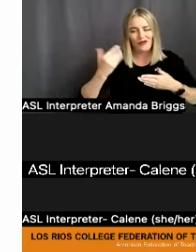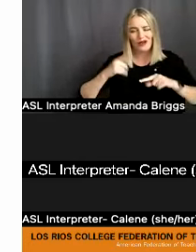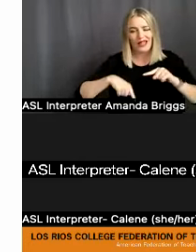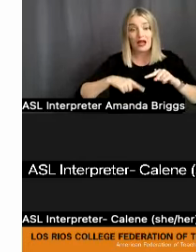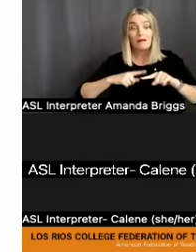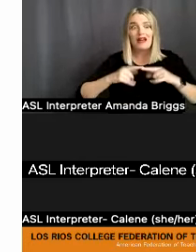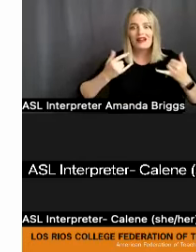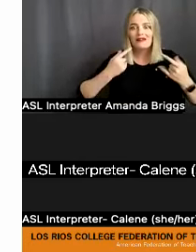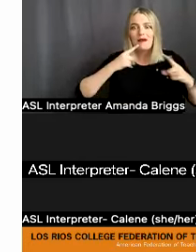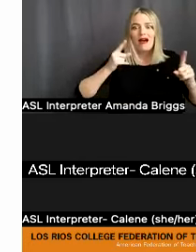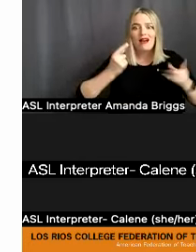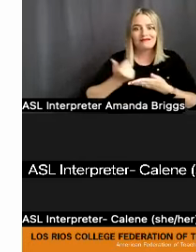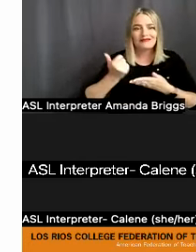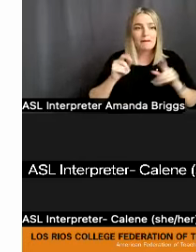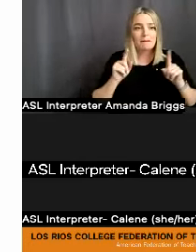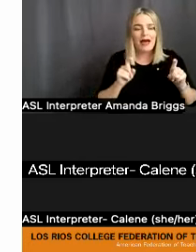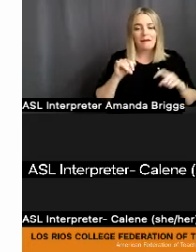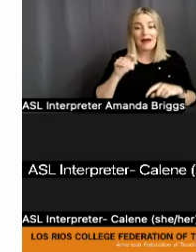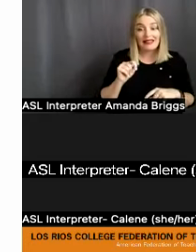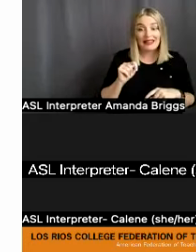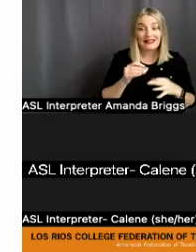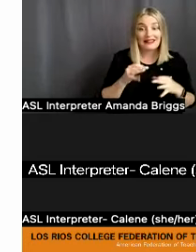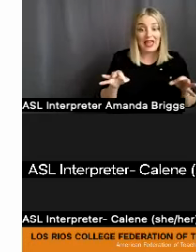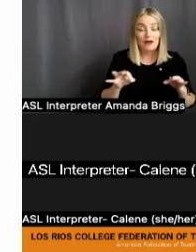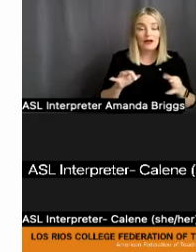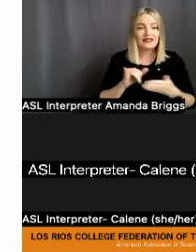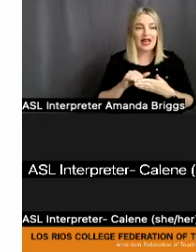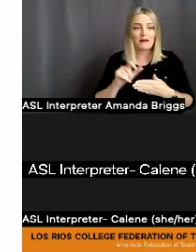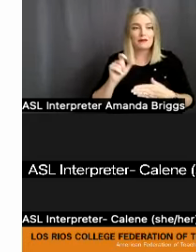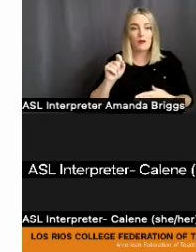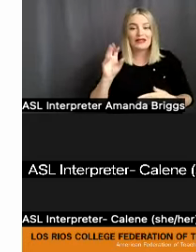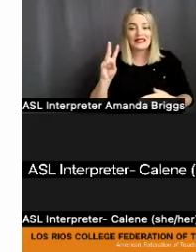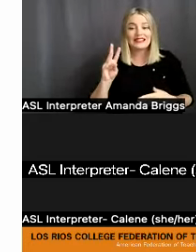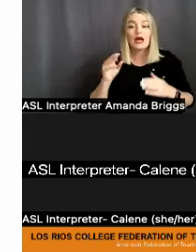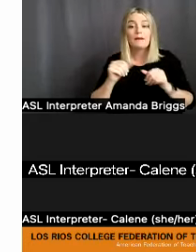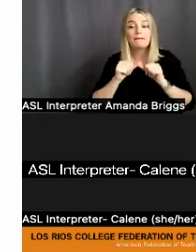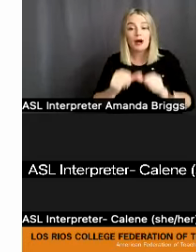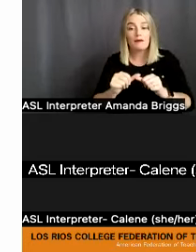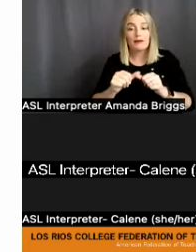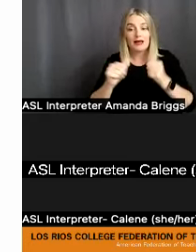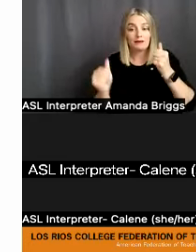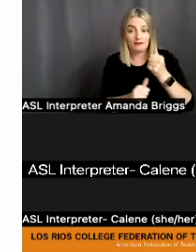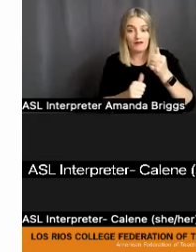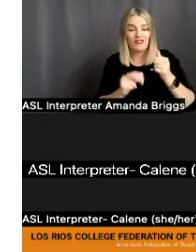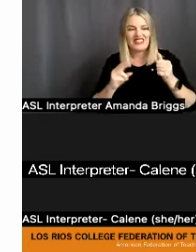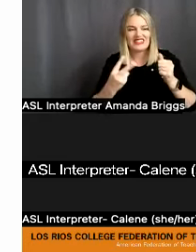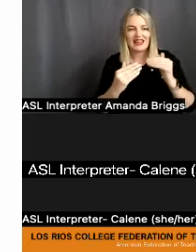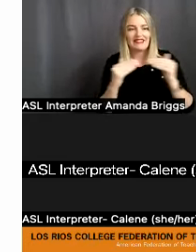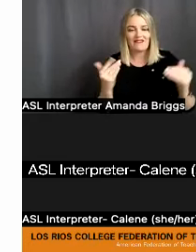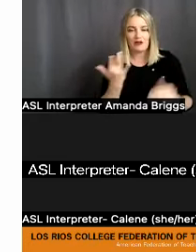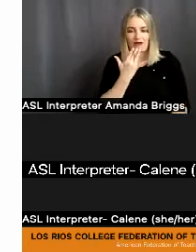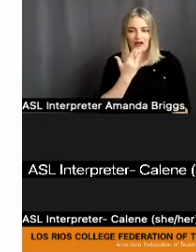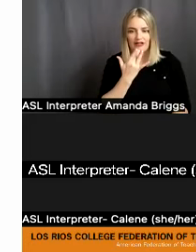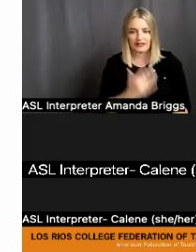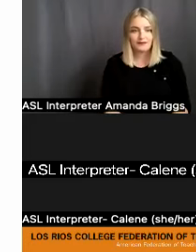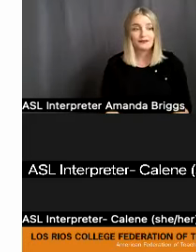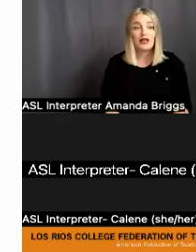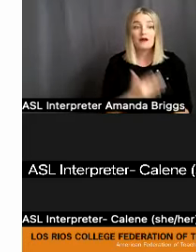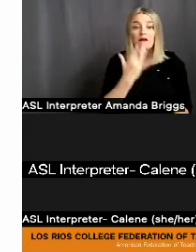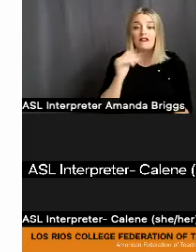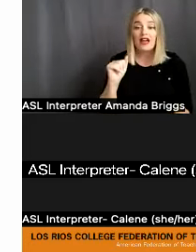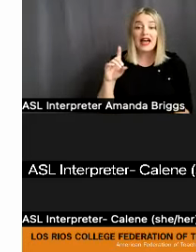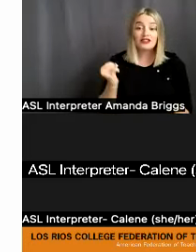rid of the pilot language, making the 0.6 preference a permanent subcategory of the second level preference. Preference adjunct faculty